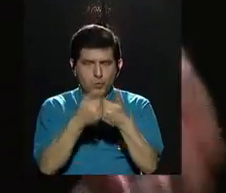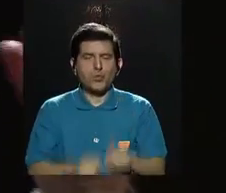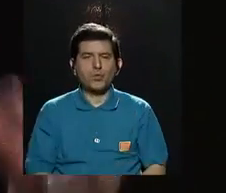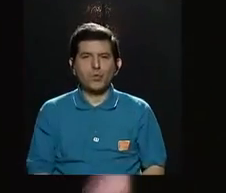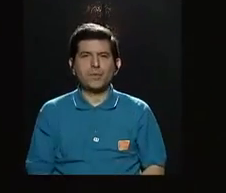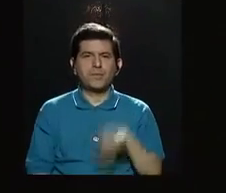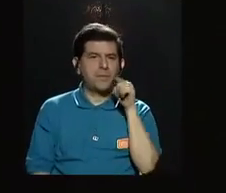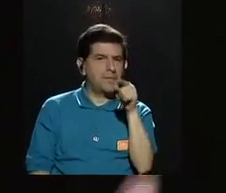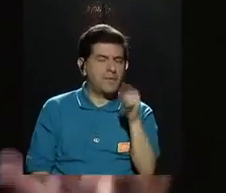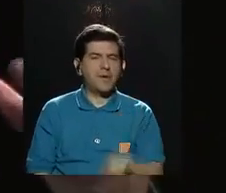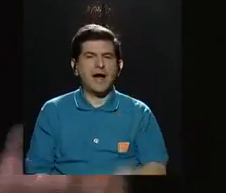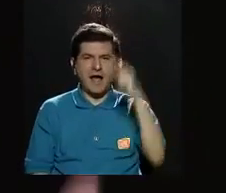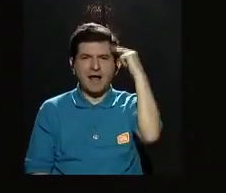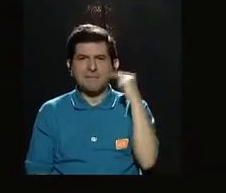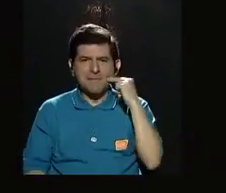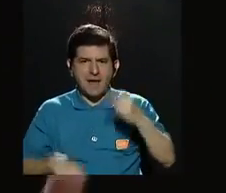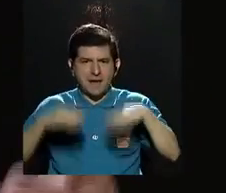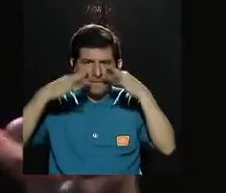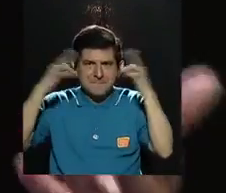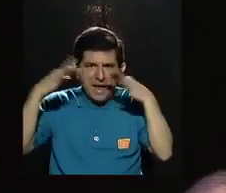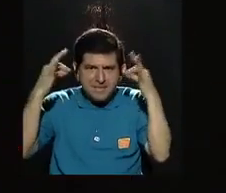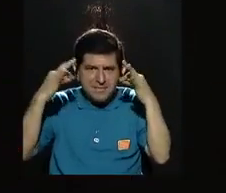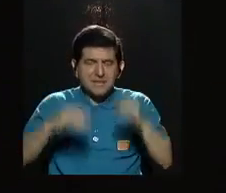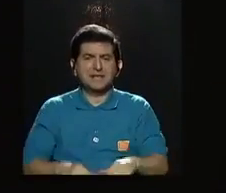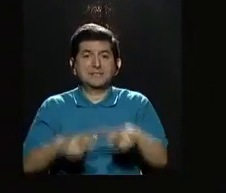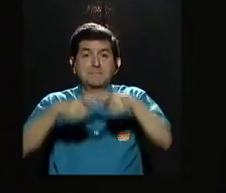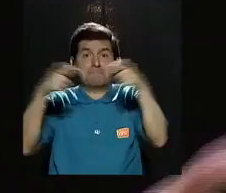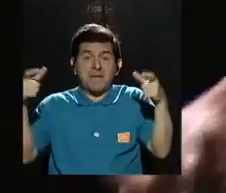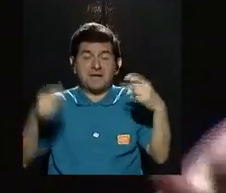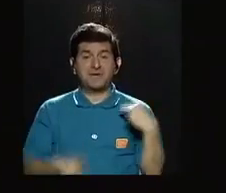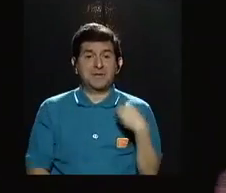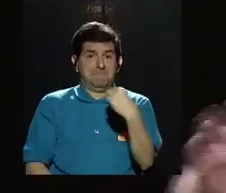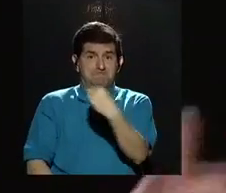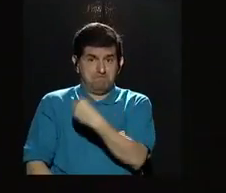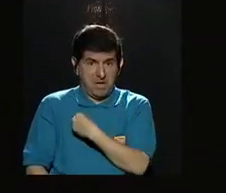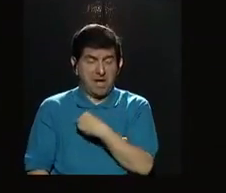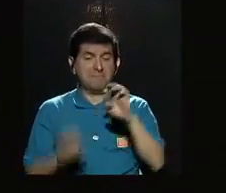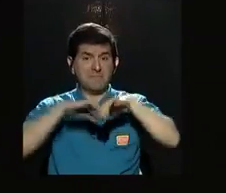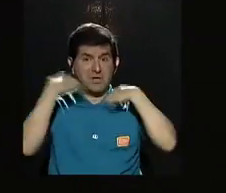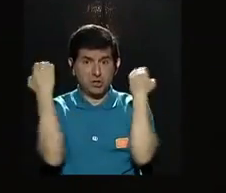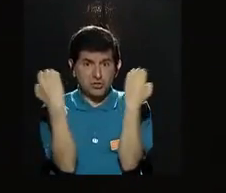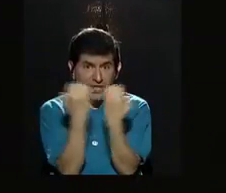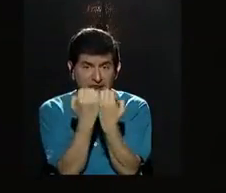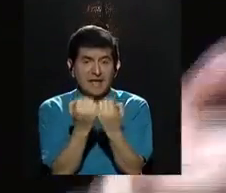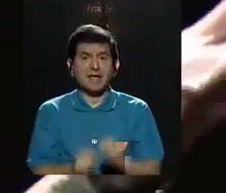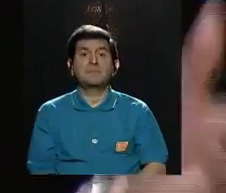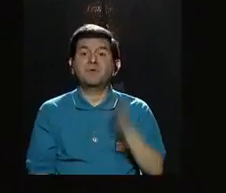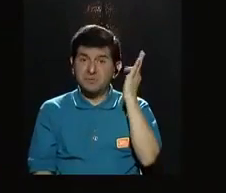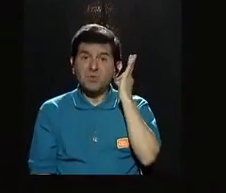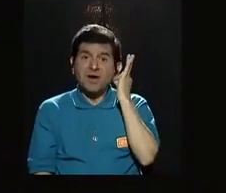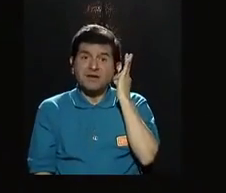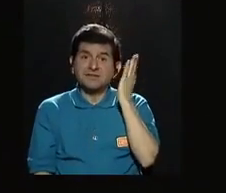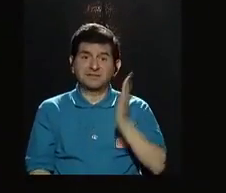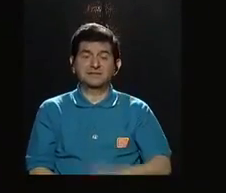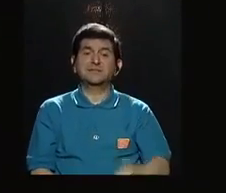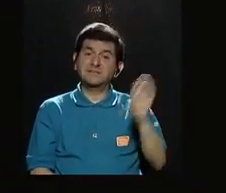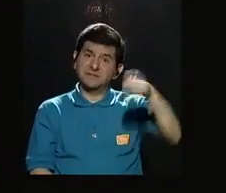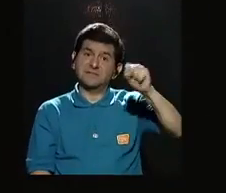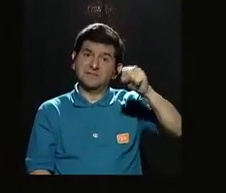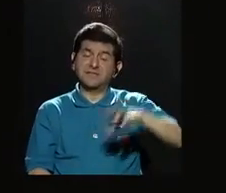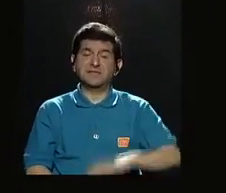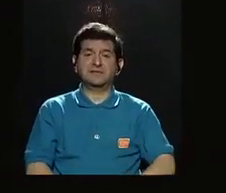the majority of the members of the Black Panther Party were women. Yes.